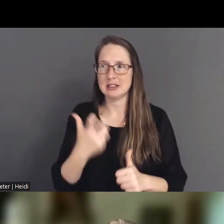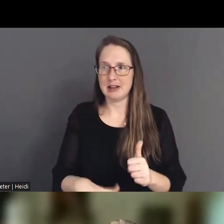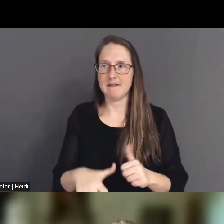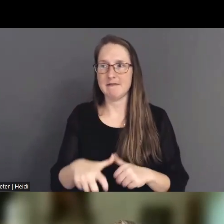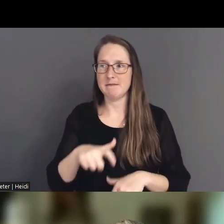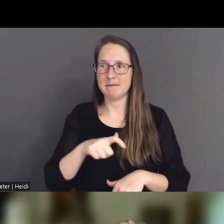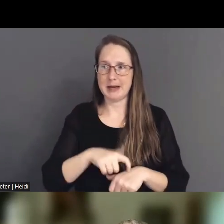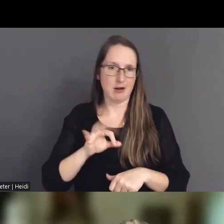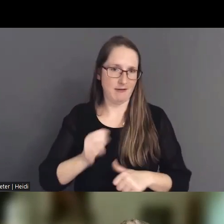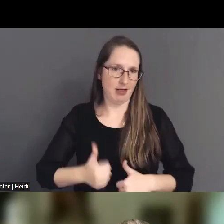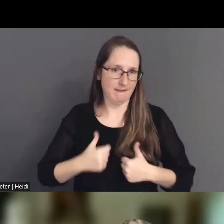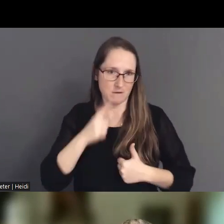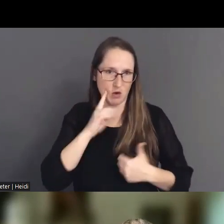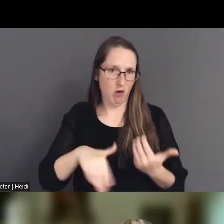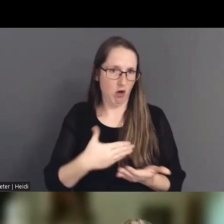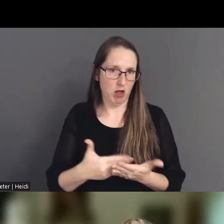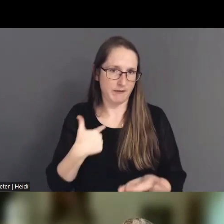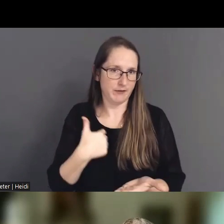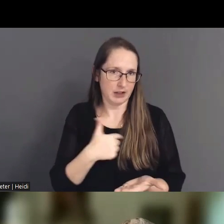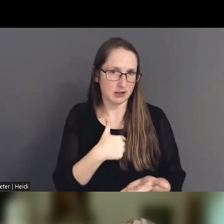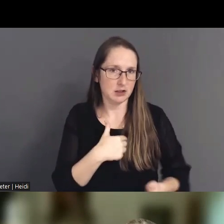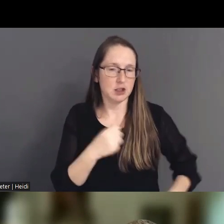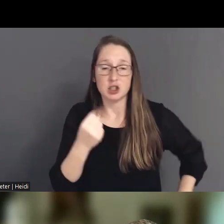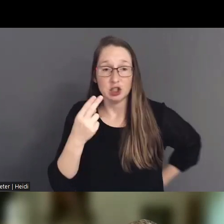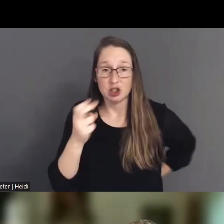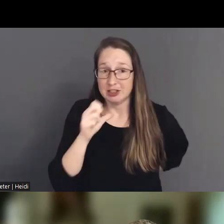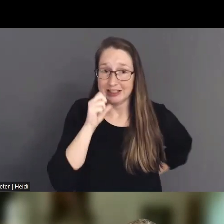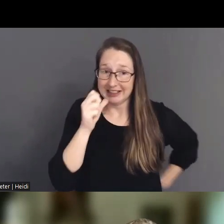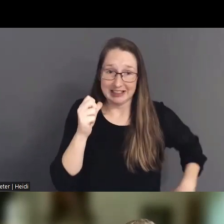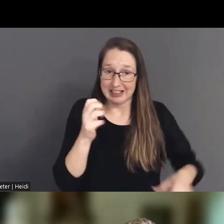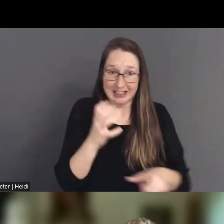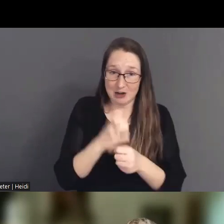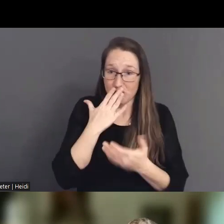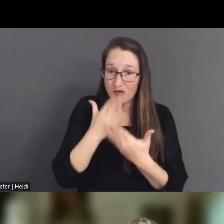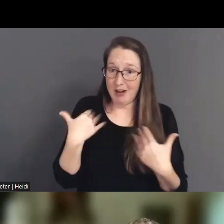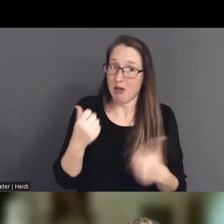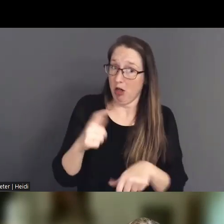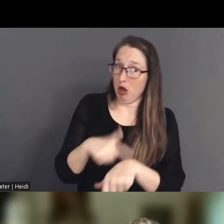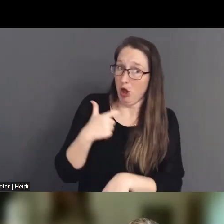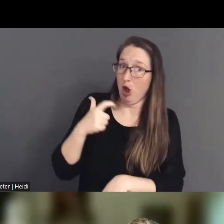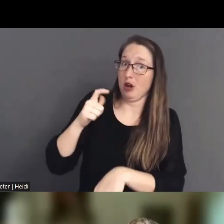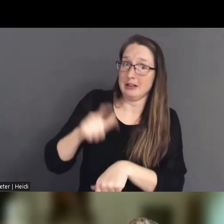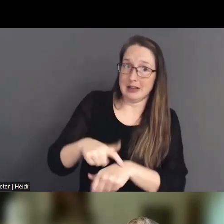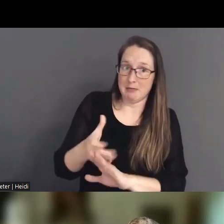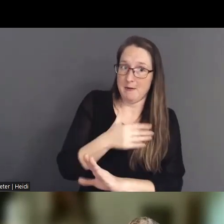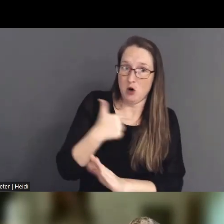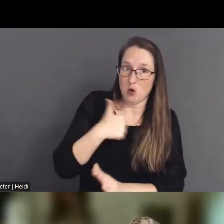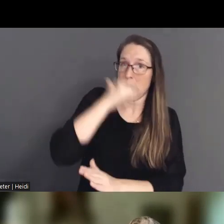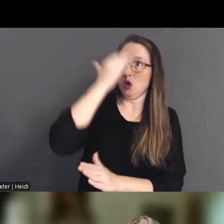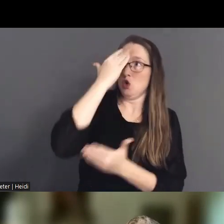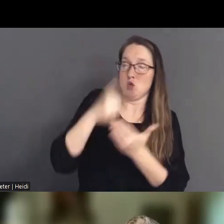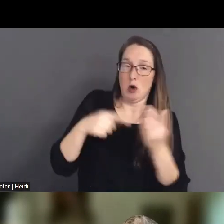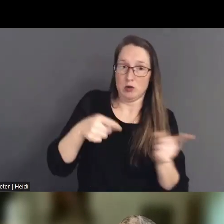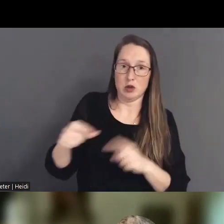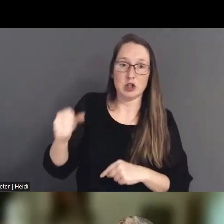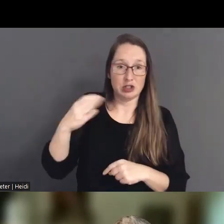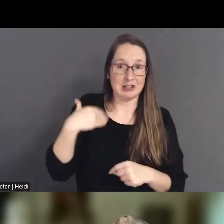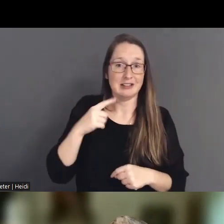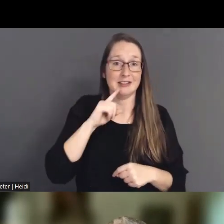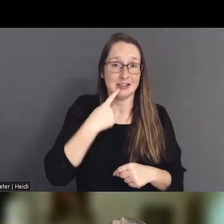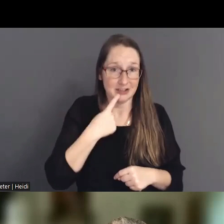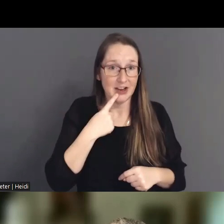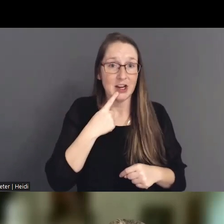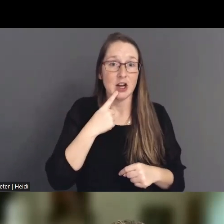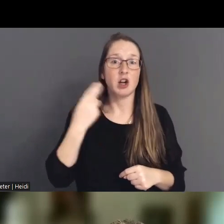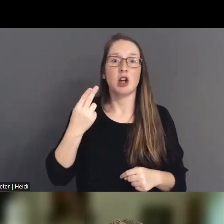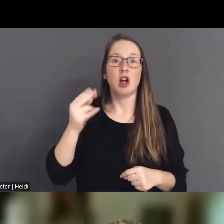life for all of us. And she did not get good help. It was a long time before we even knew what was going on. She had severe